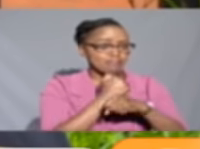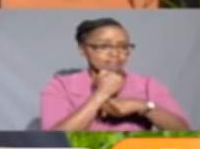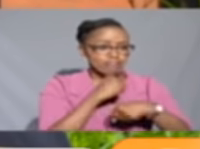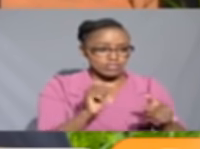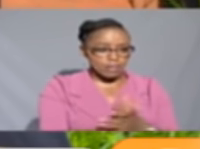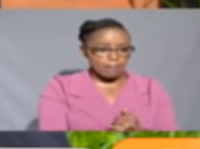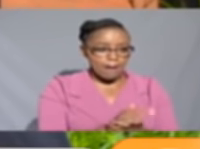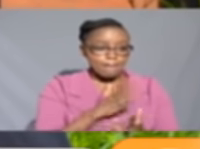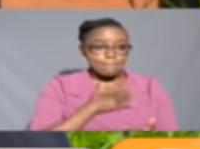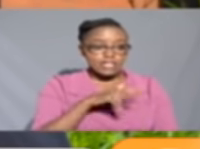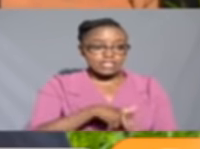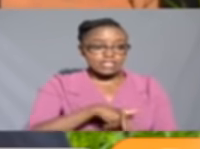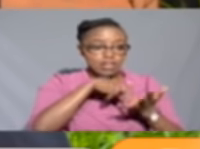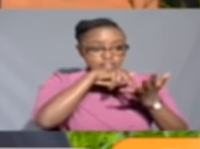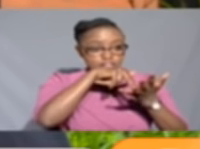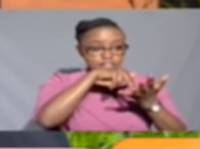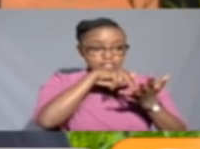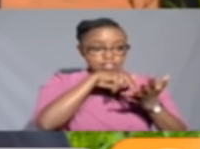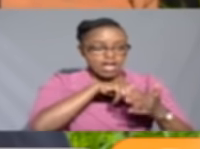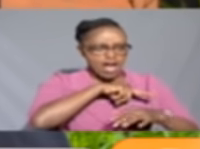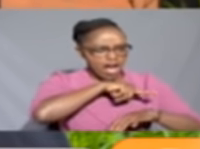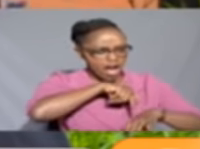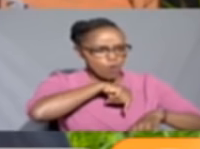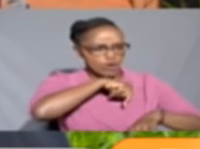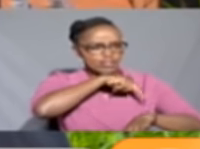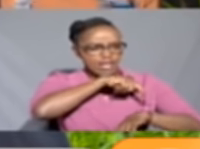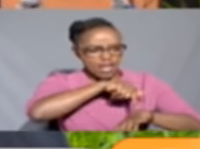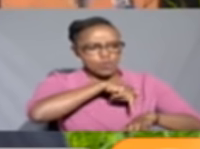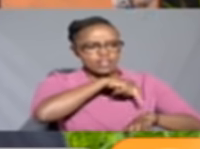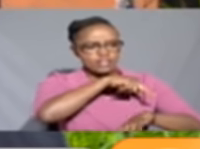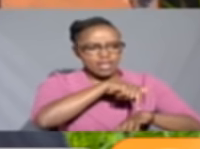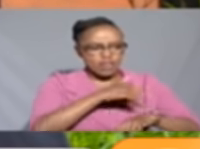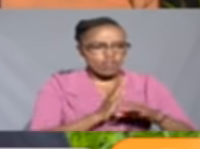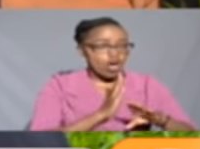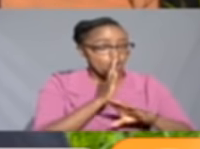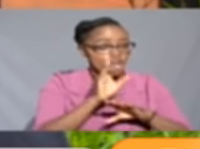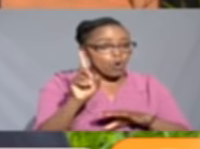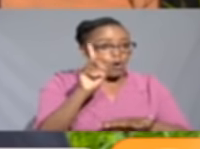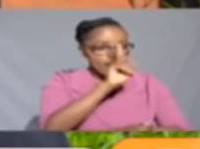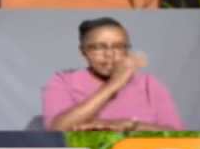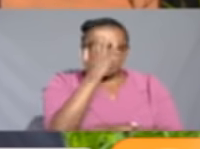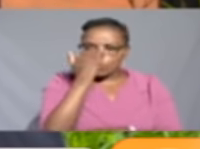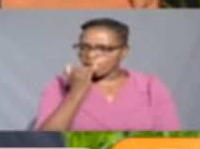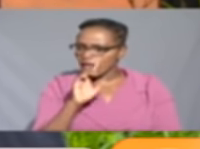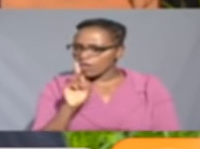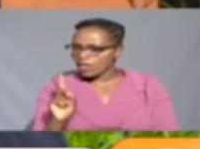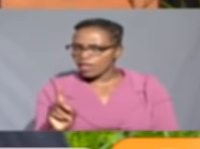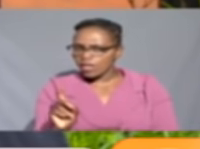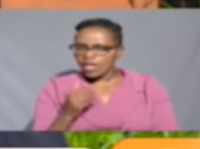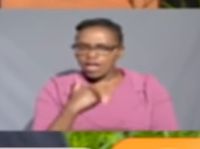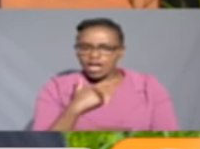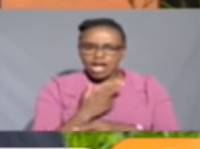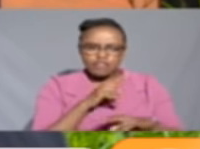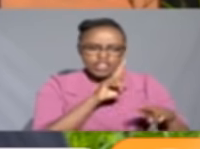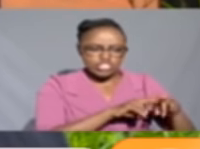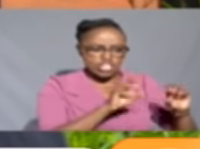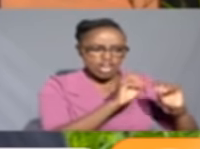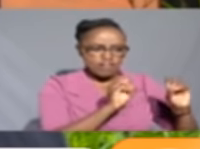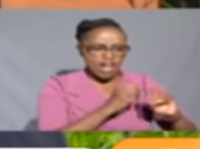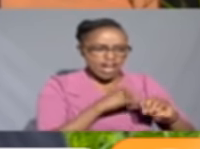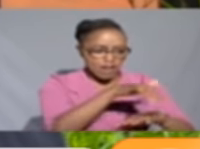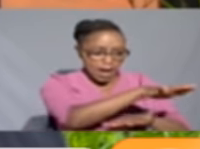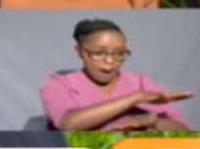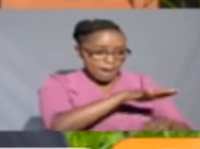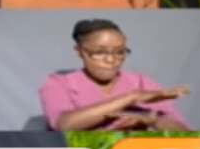I stood for hours on end, for more than a day. Why? Because there was no chair and no